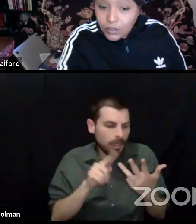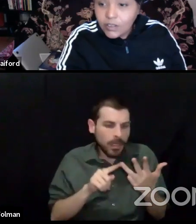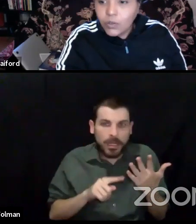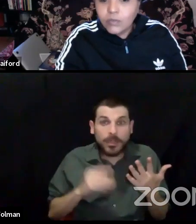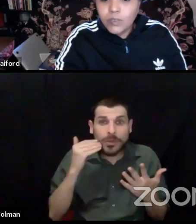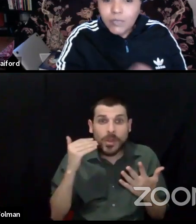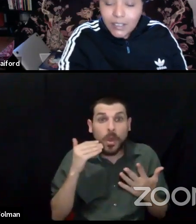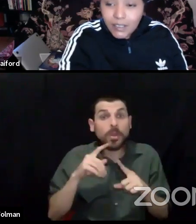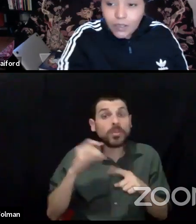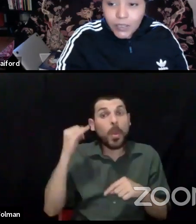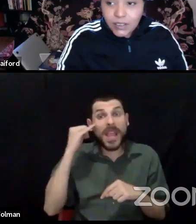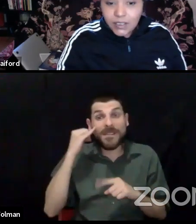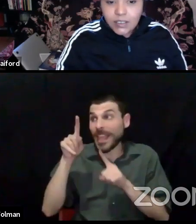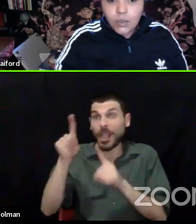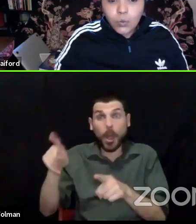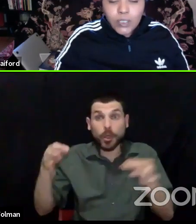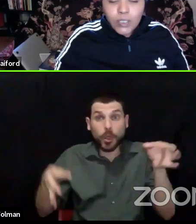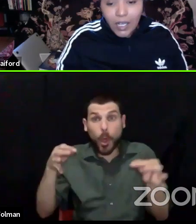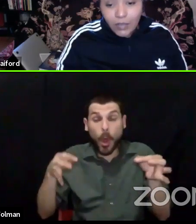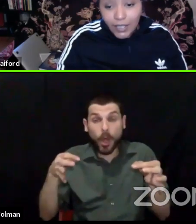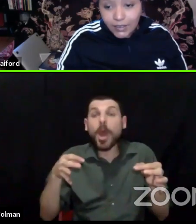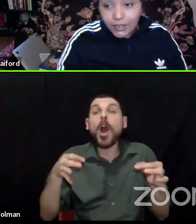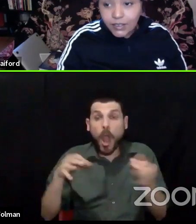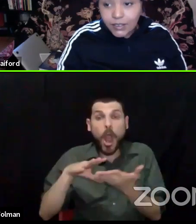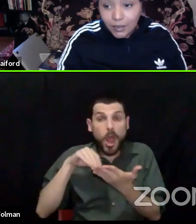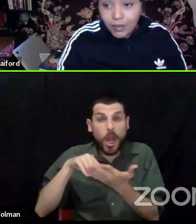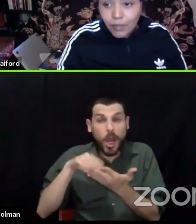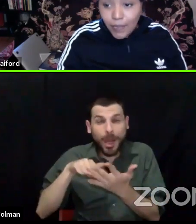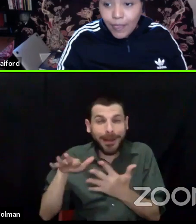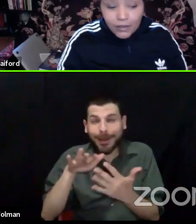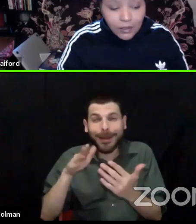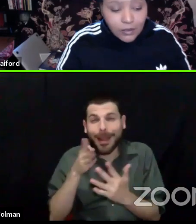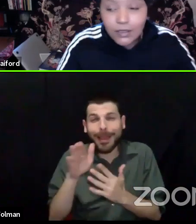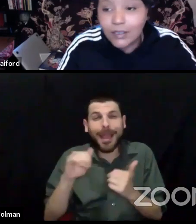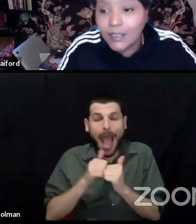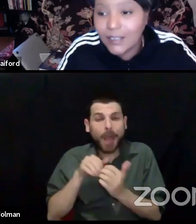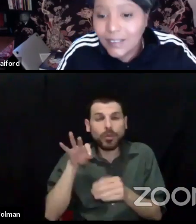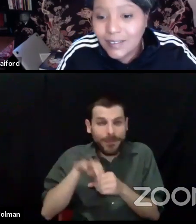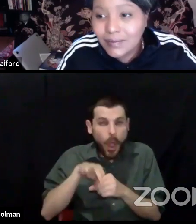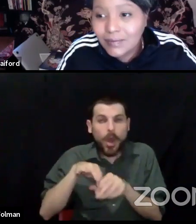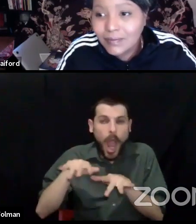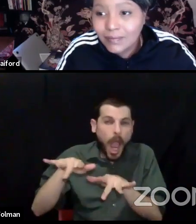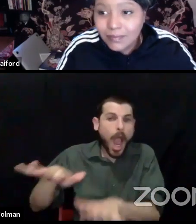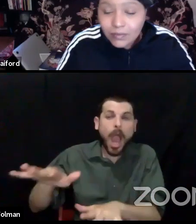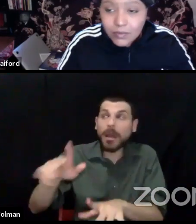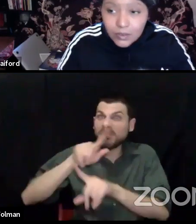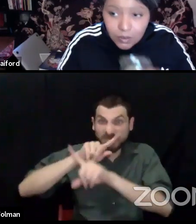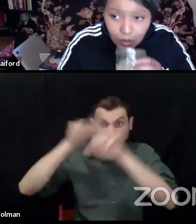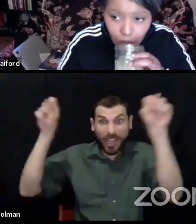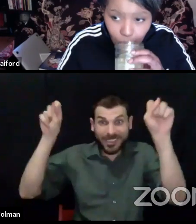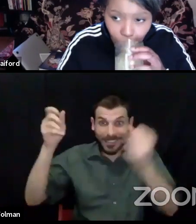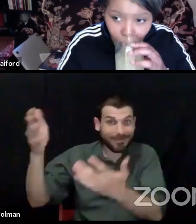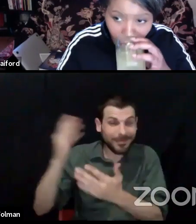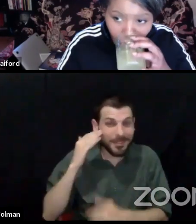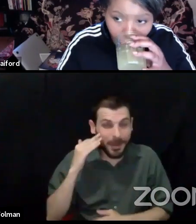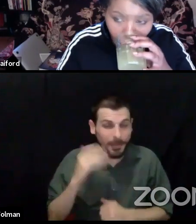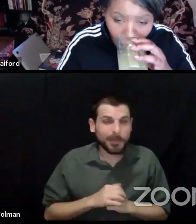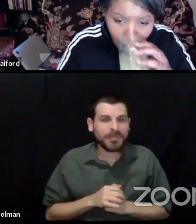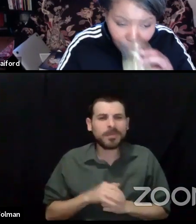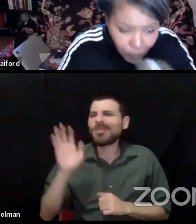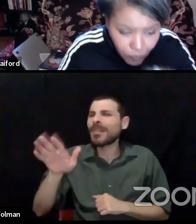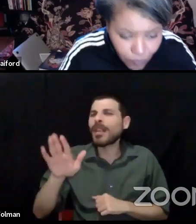go through the courtroom, they can get a precedent so we can all have access. Teressa, I saw you had something that